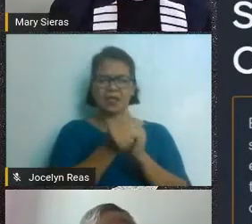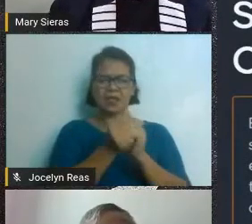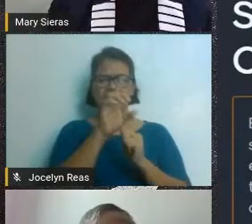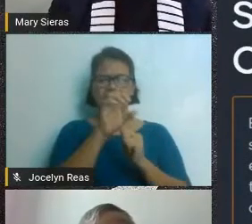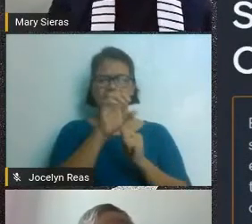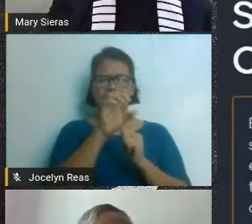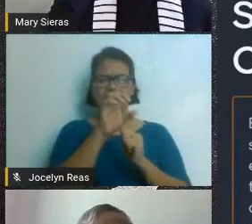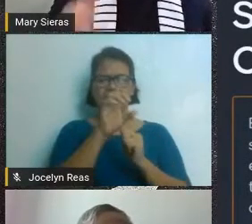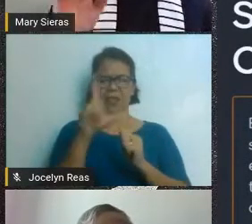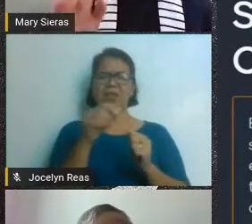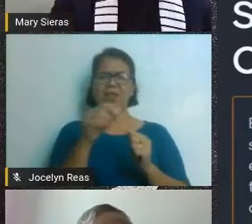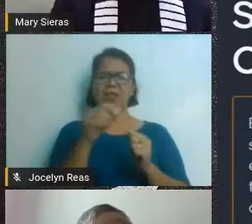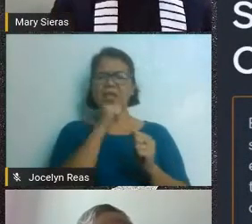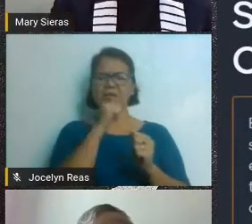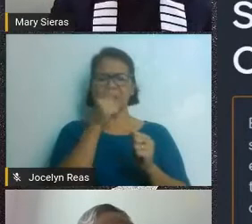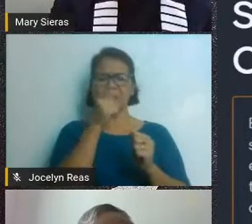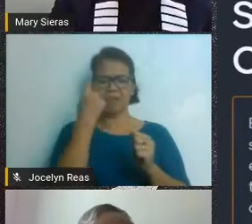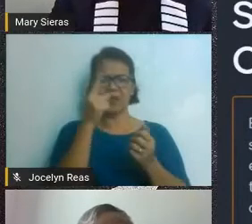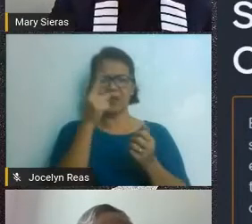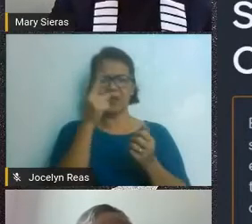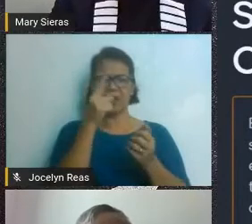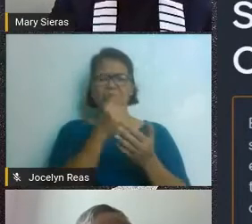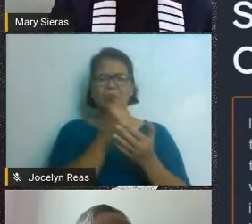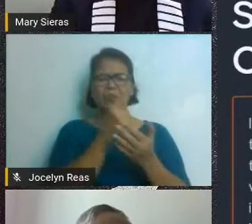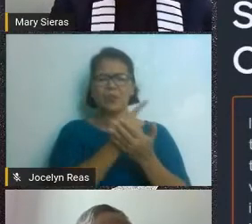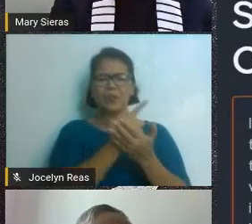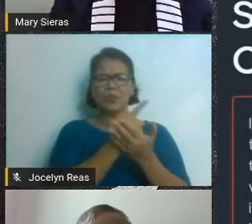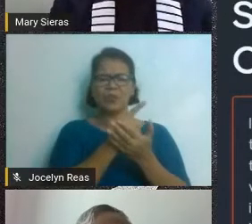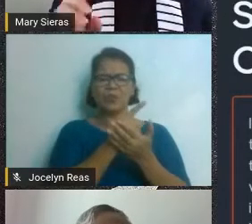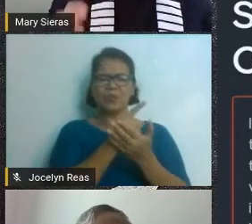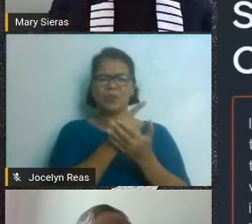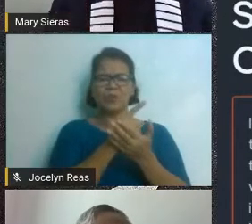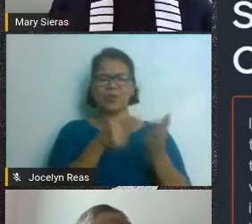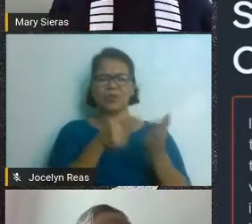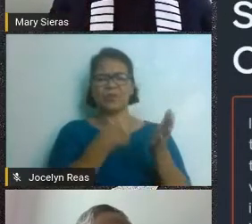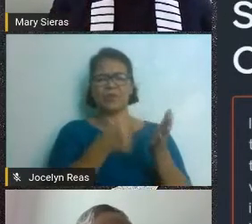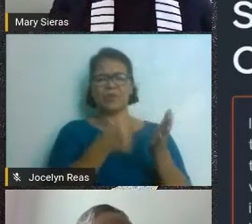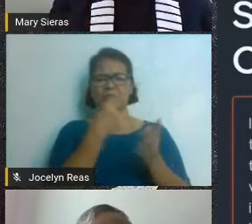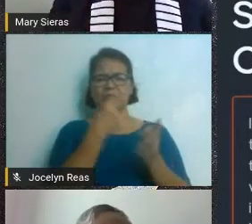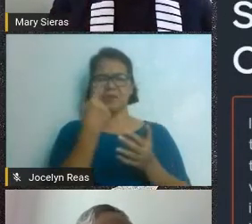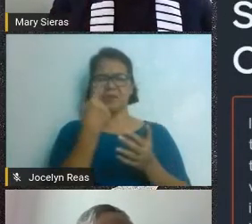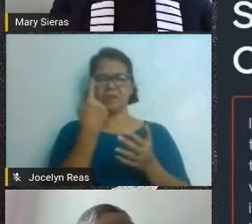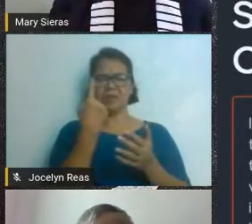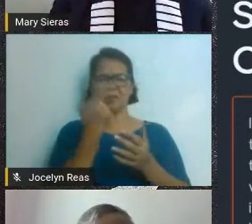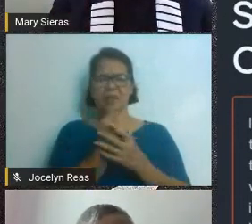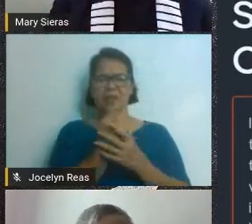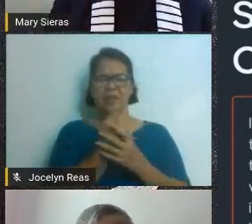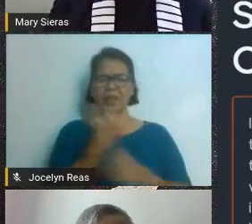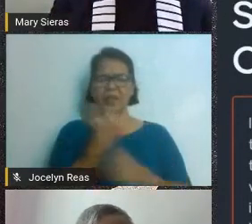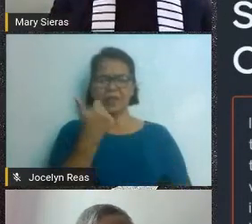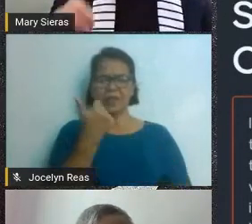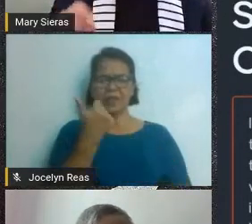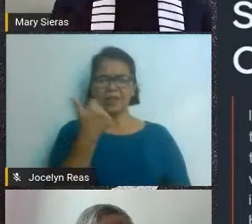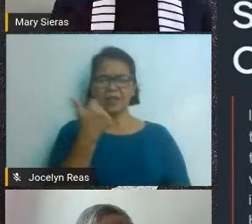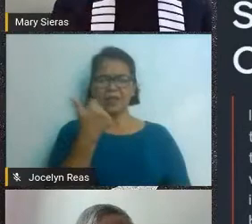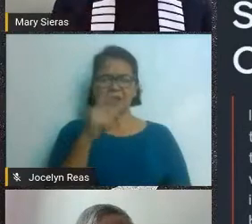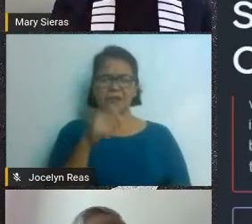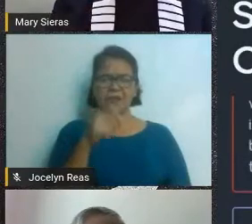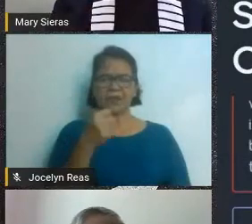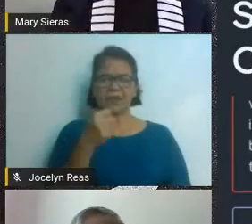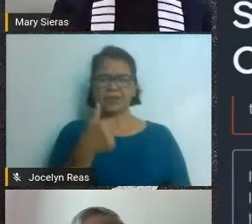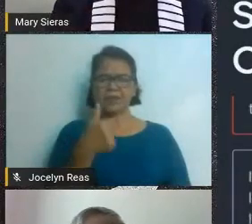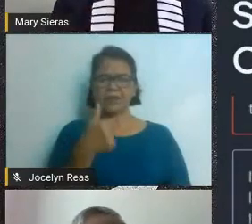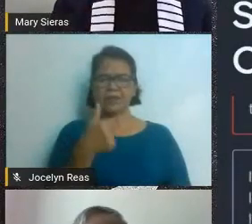may okay po. So ito naman, Yusef, question from a grade 11 teacher, no? May grade 11 teacher po tayo. If